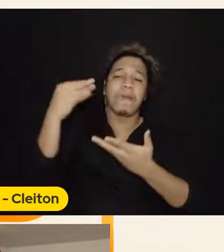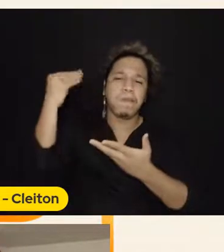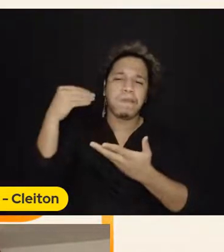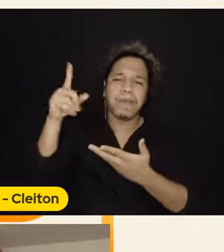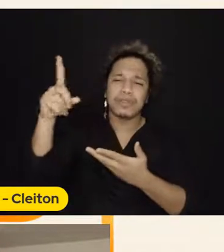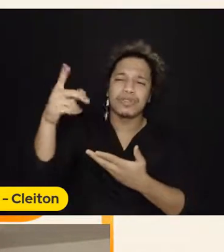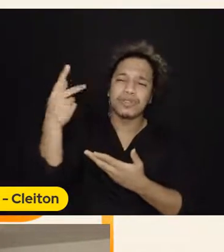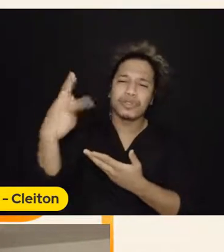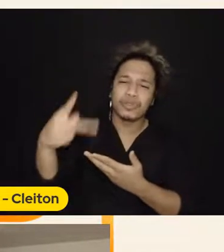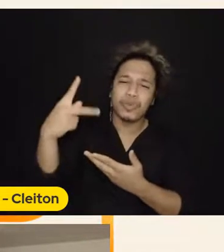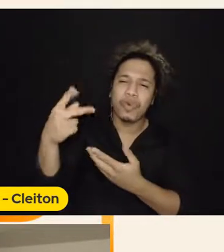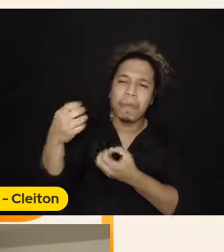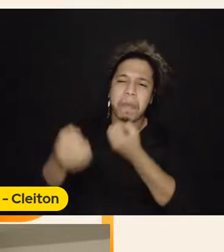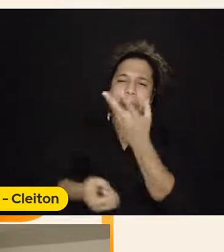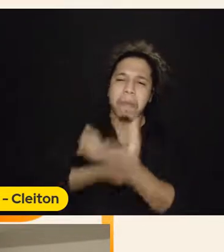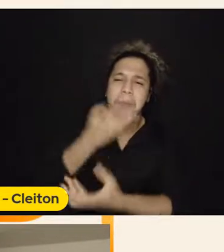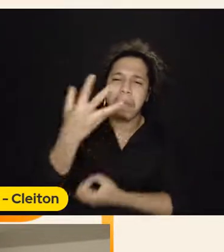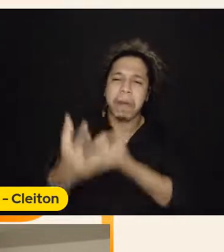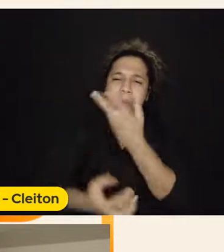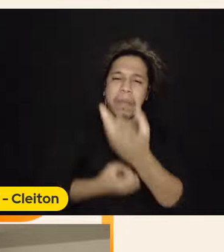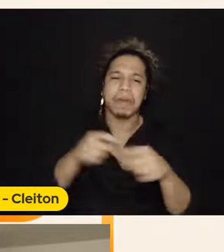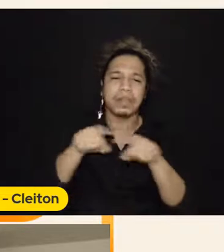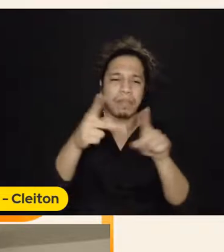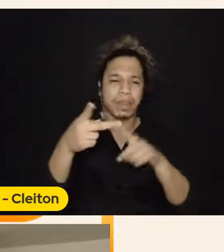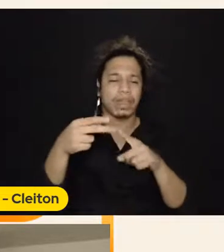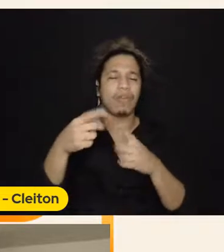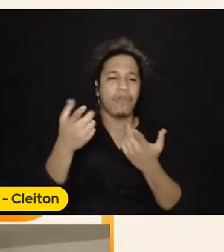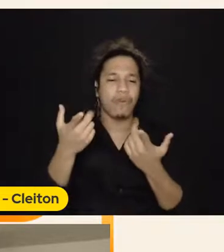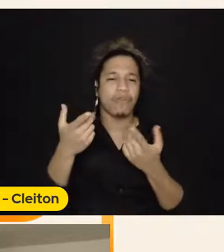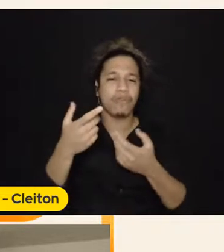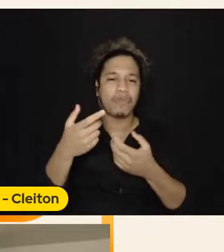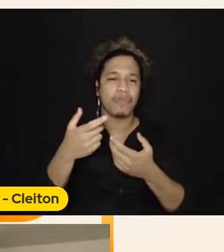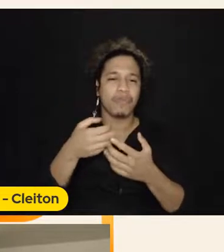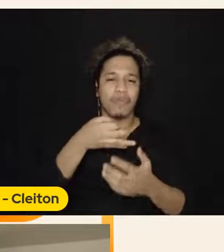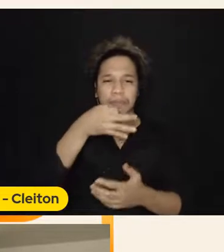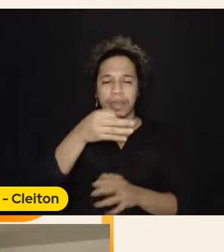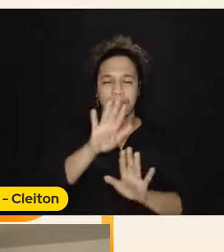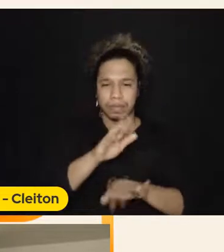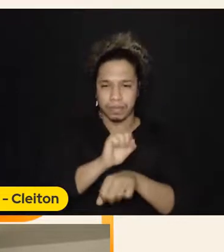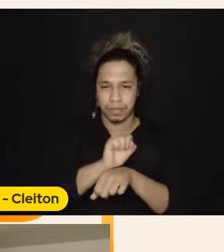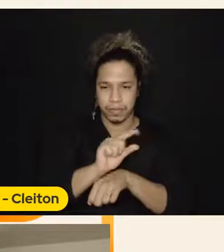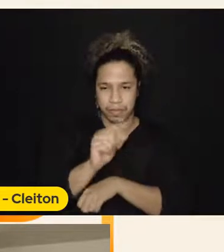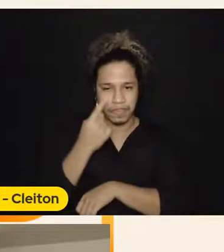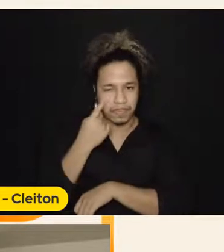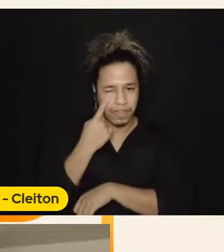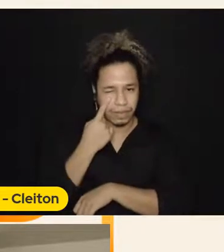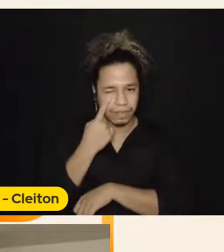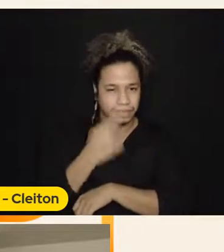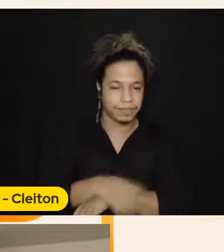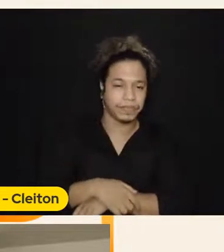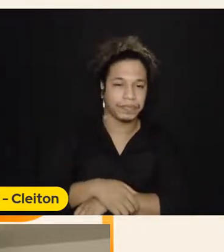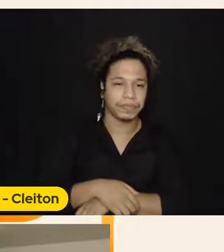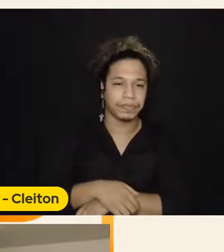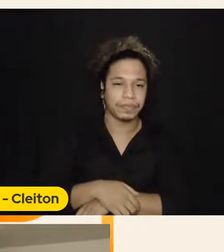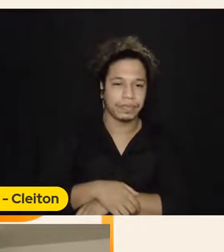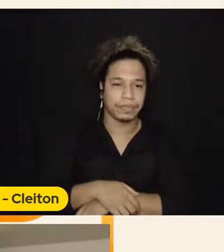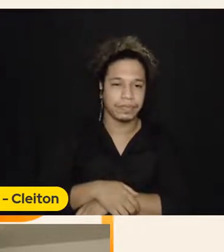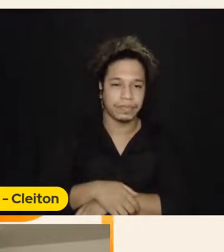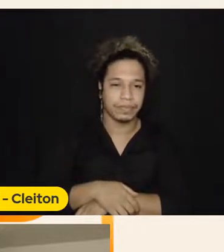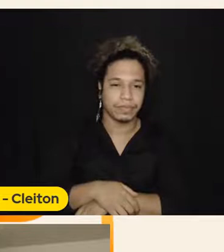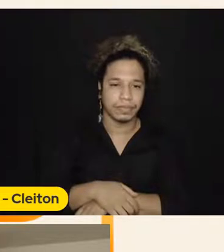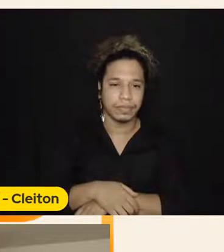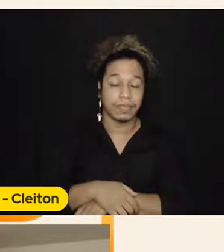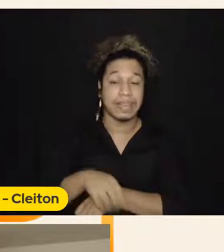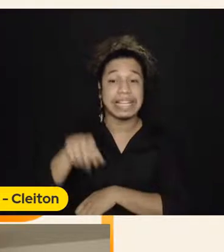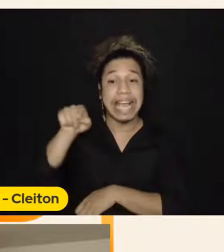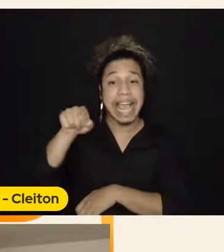Yes, perfect. We have another comment I think Jonathan would like to listen to. It's from Angelica